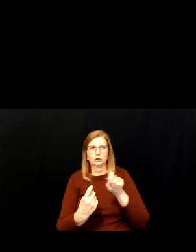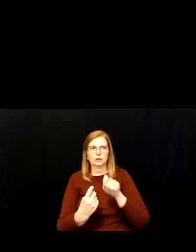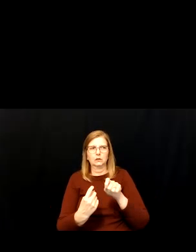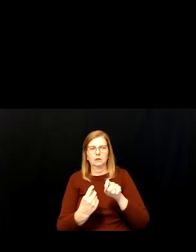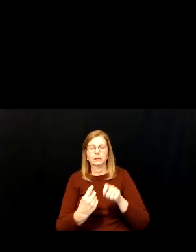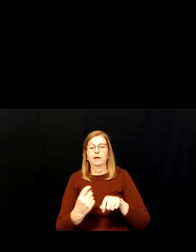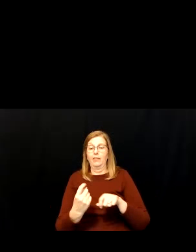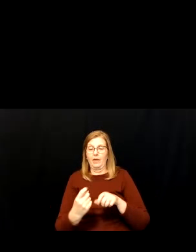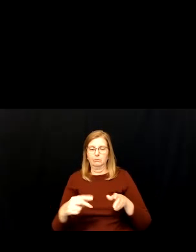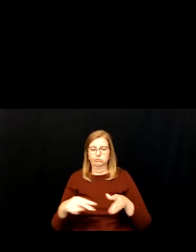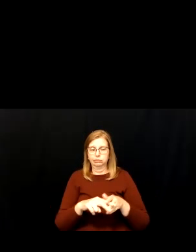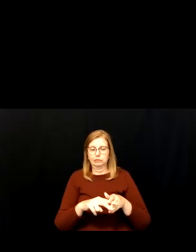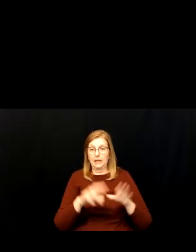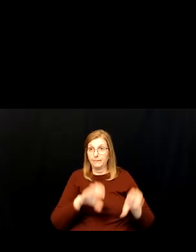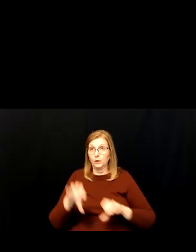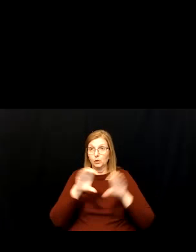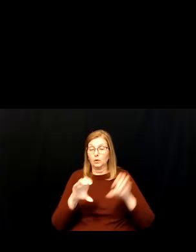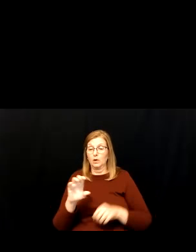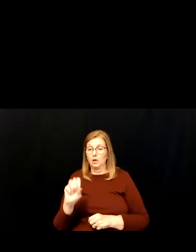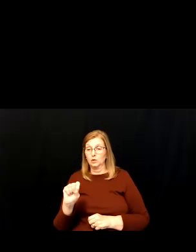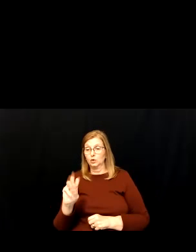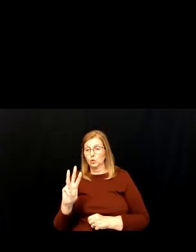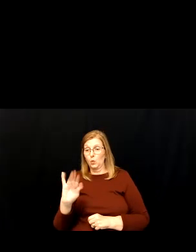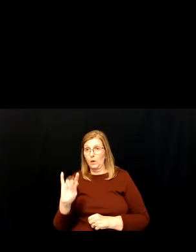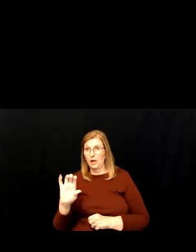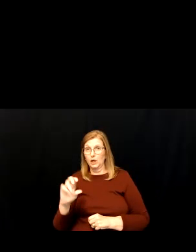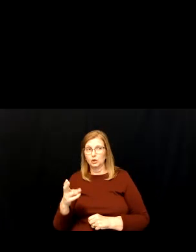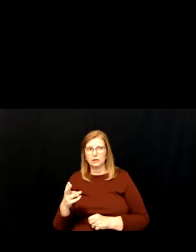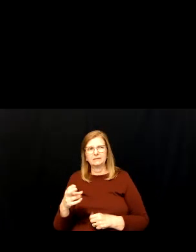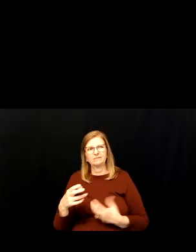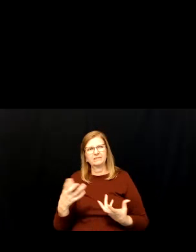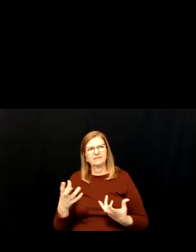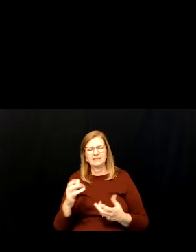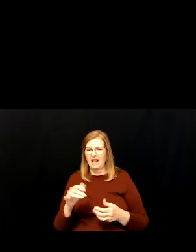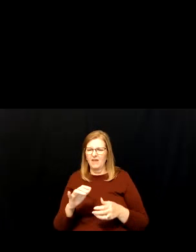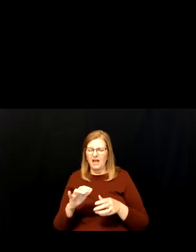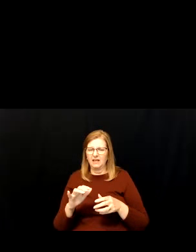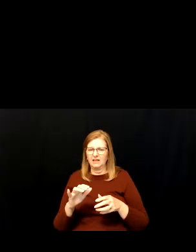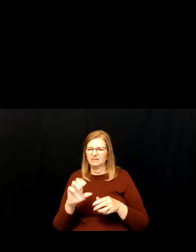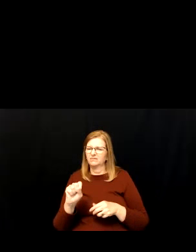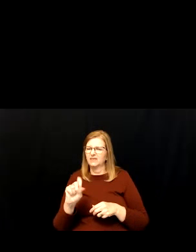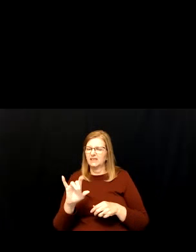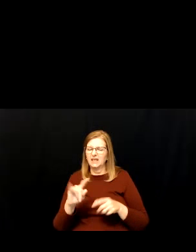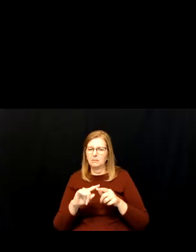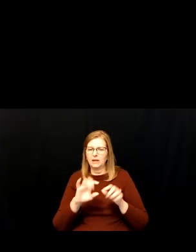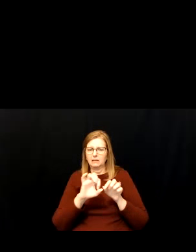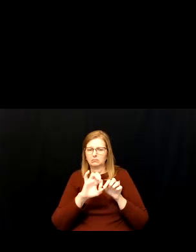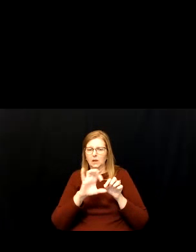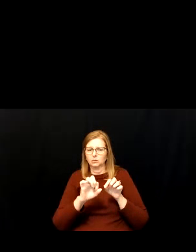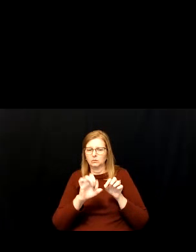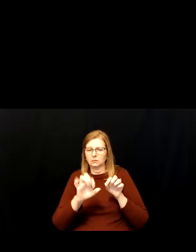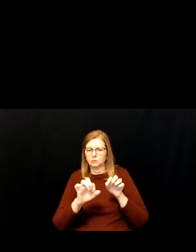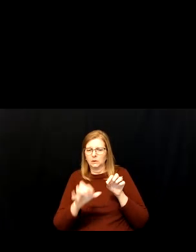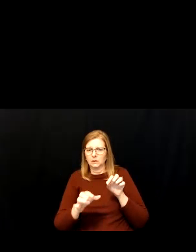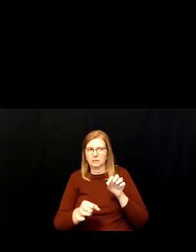your computer, and the switch is actually kind of a ribbed stick that comes up out, and all you have to do